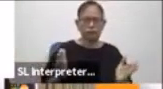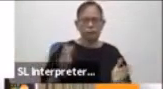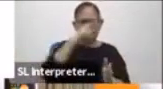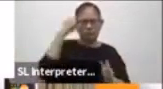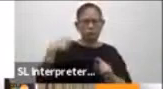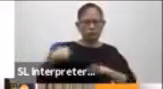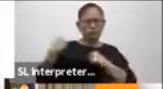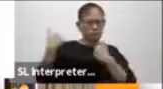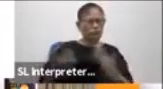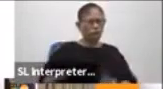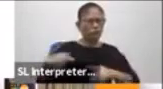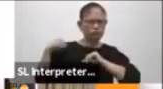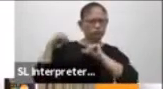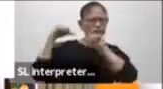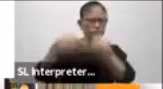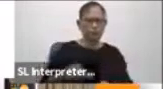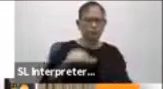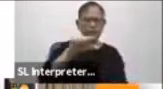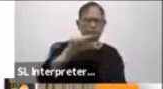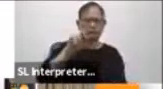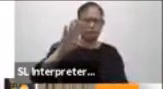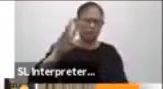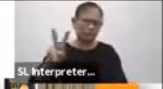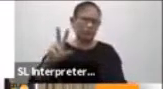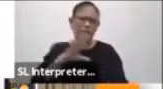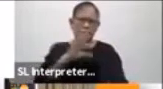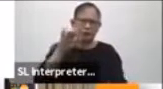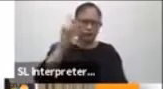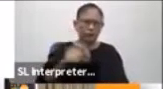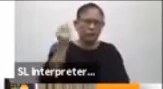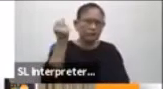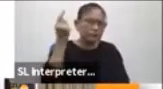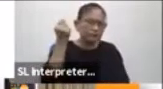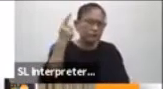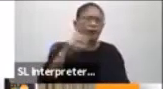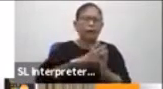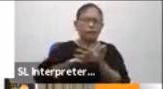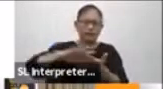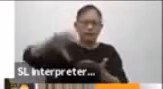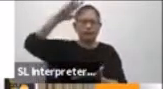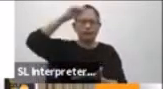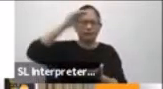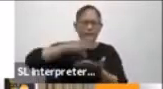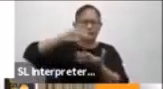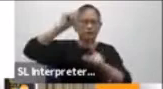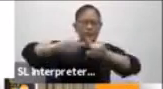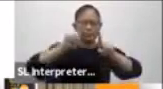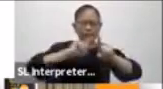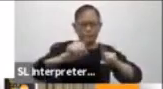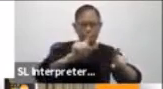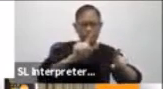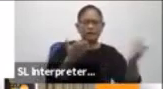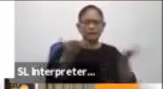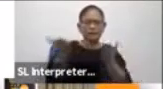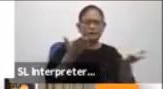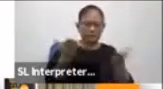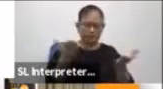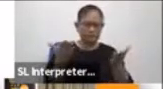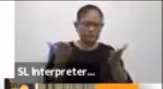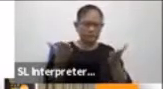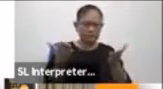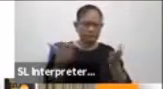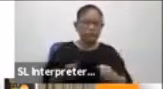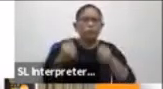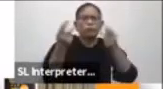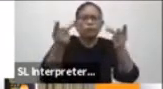and we do need to understand and learn from the frontline service providers in terms of what has enabled them to